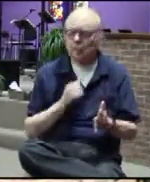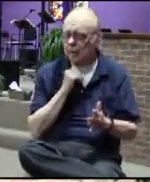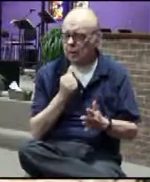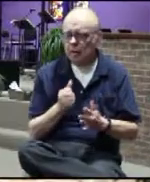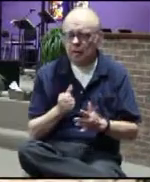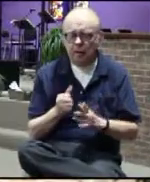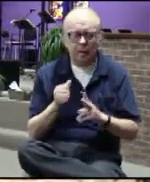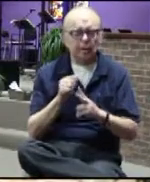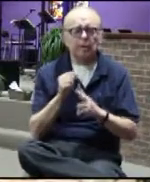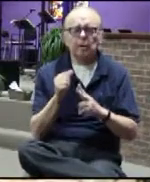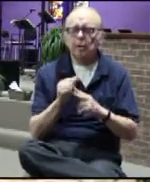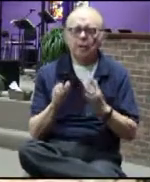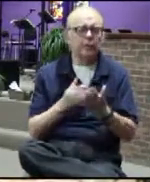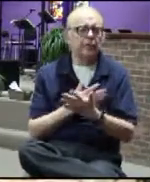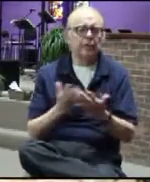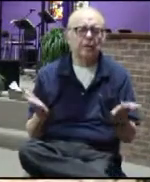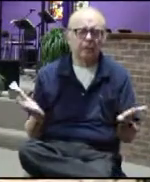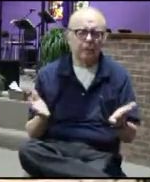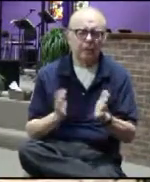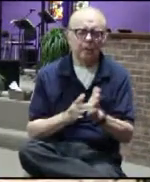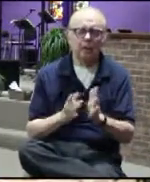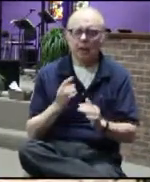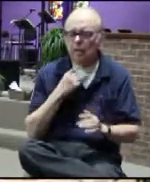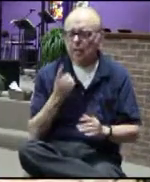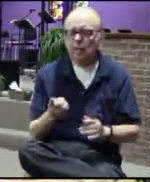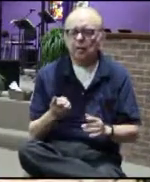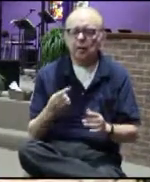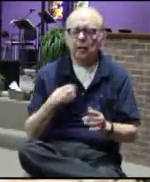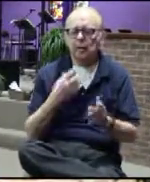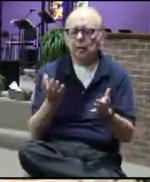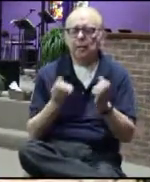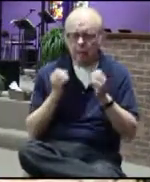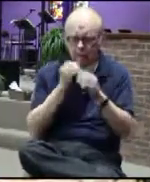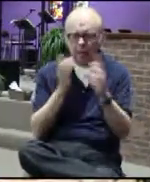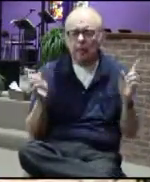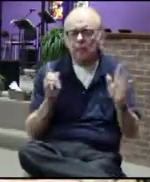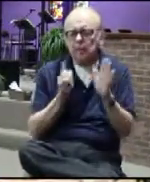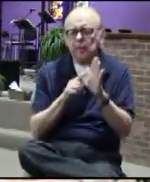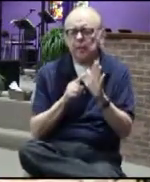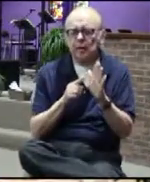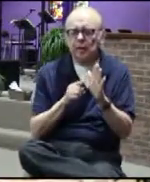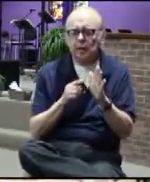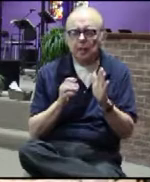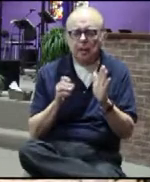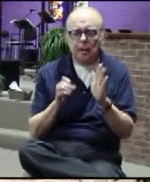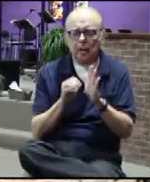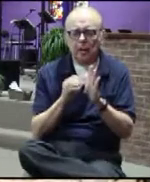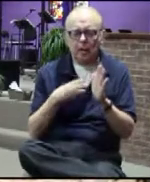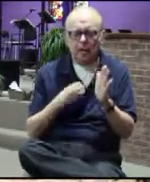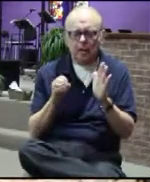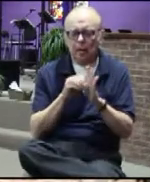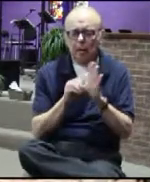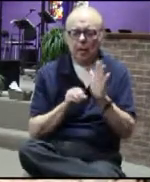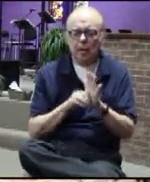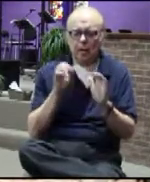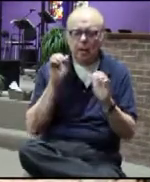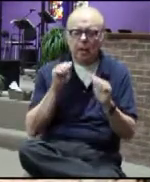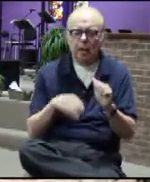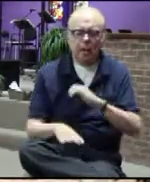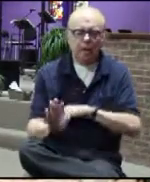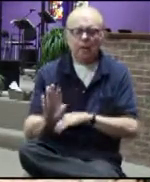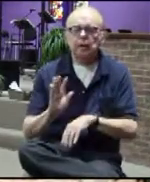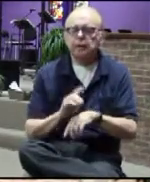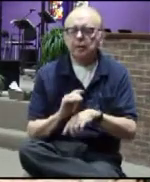for the adulterers and all of these things. Jesus said, want you to imagine for just a minute, leper, because you can never enter